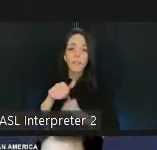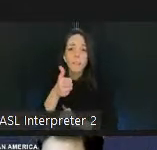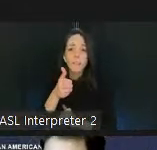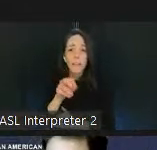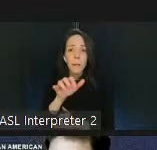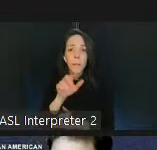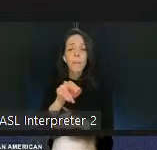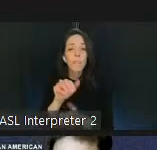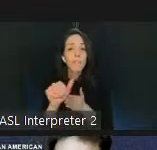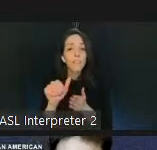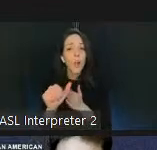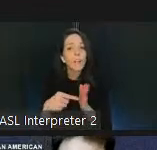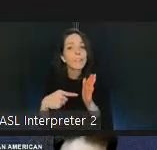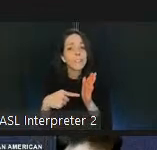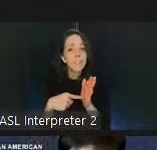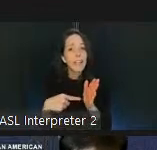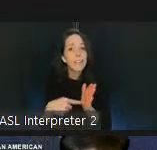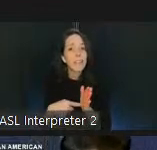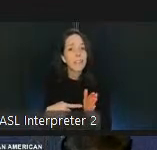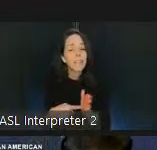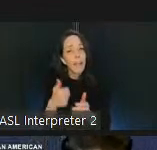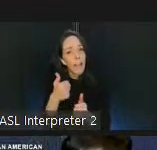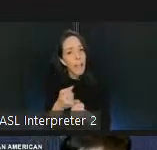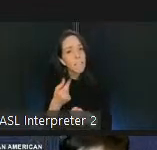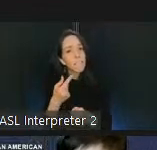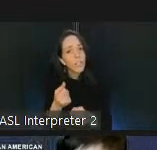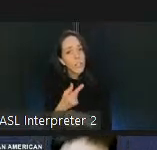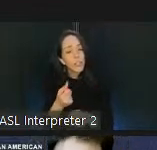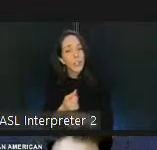deficits that's going to have to be made up.